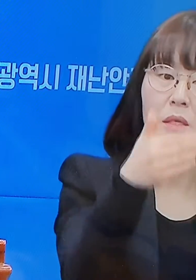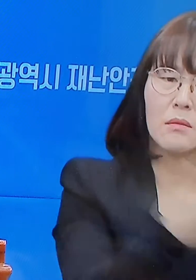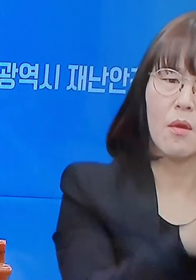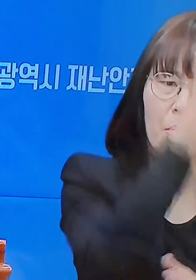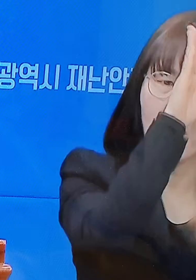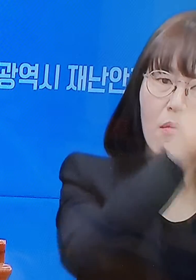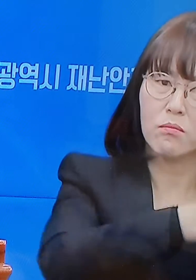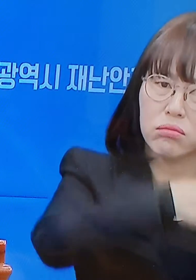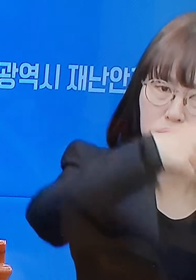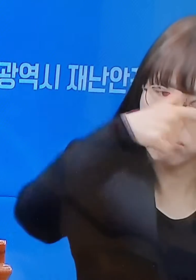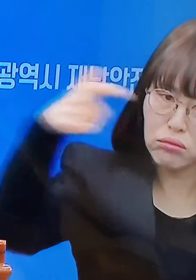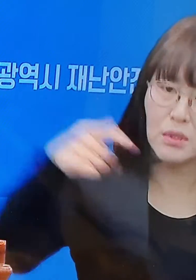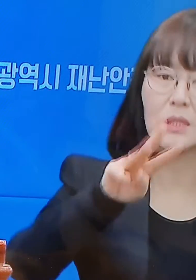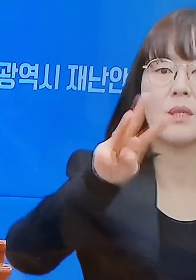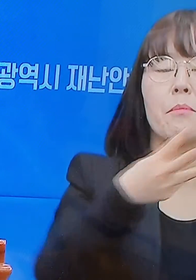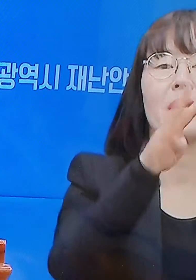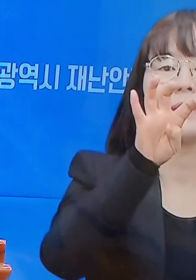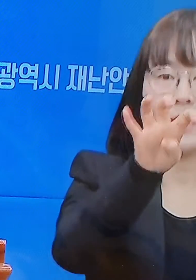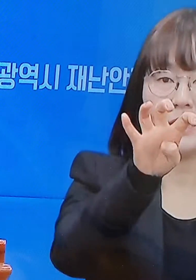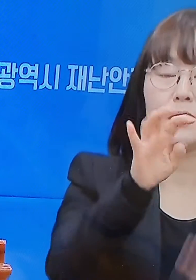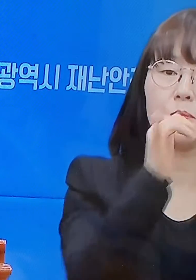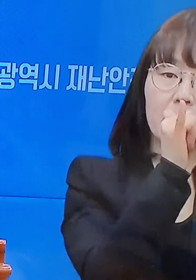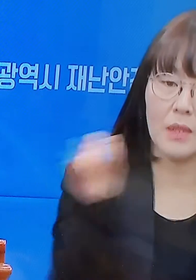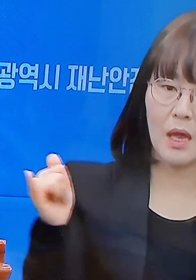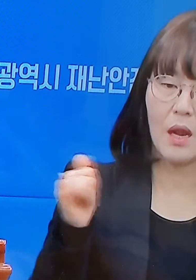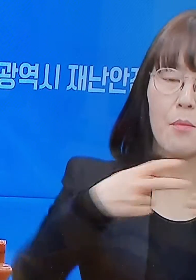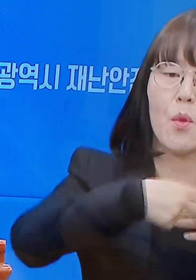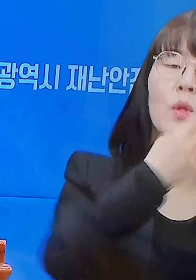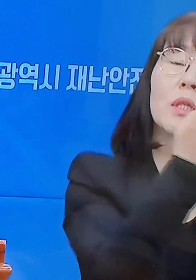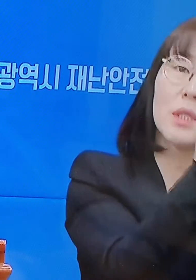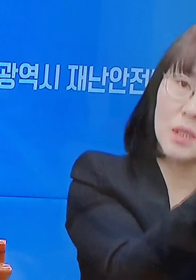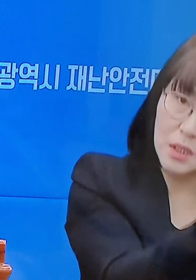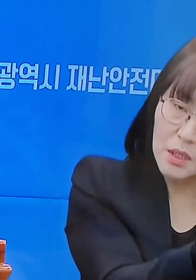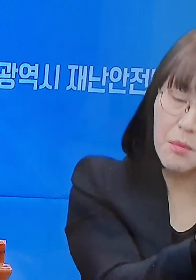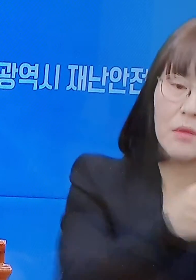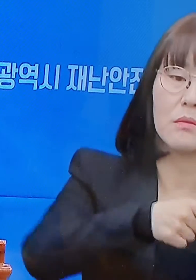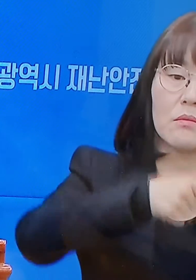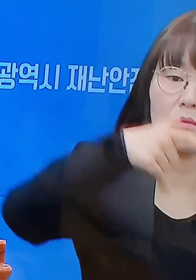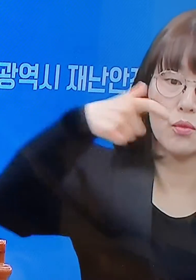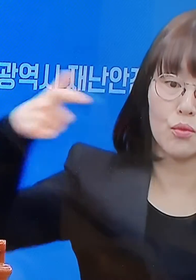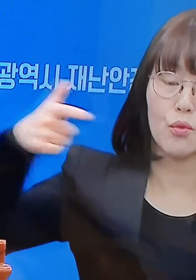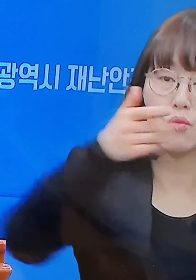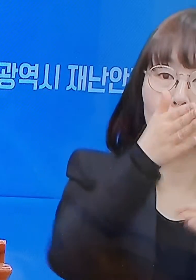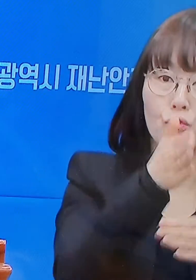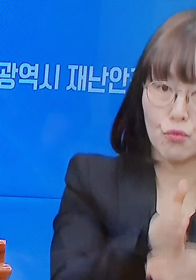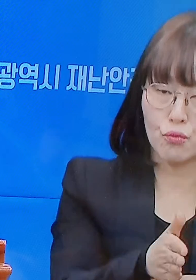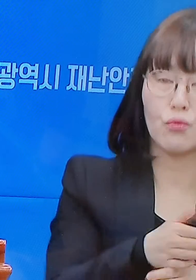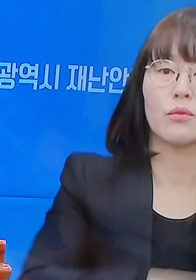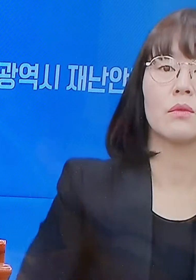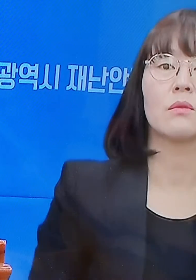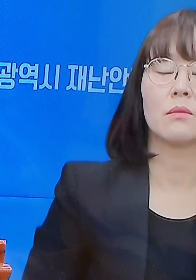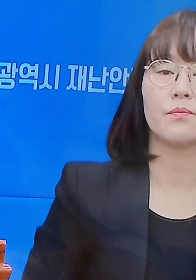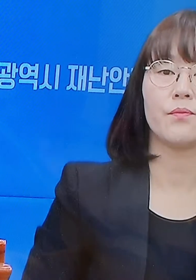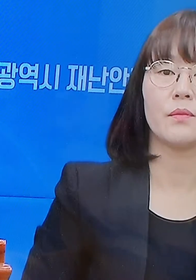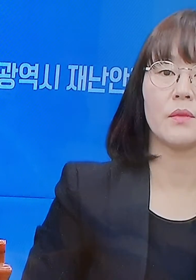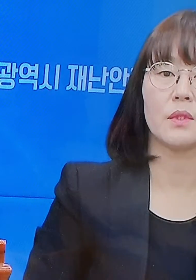maintaining their life in relatively cool place like nostrils, nasal cavities, and nasal